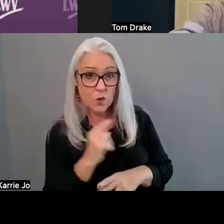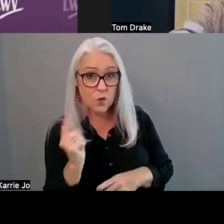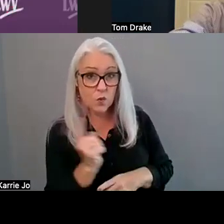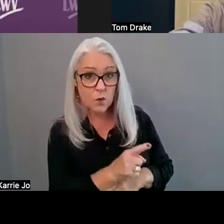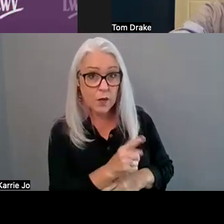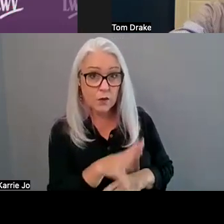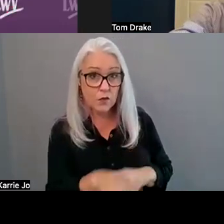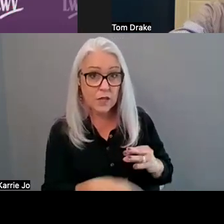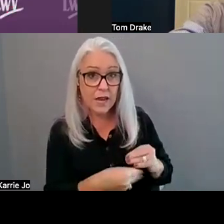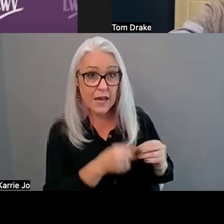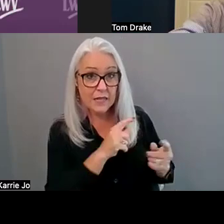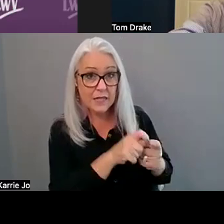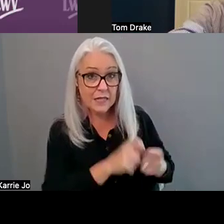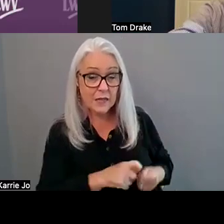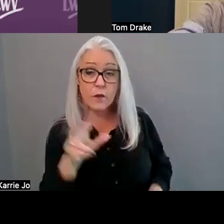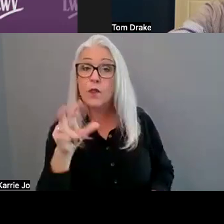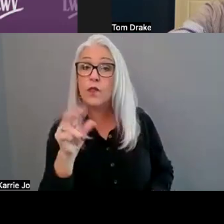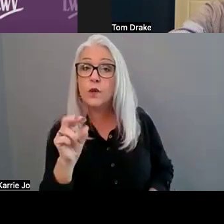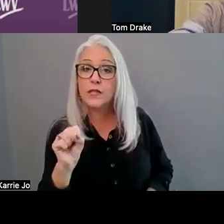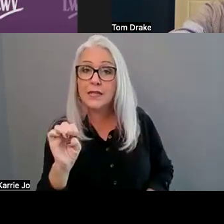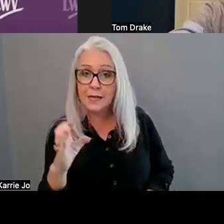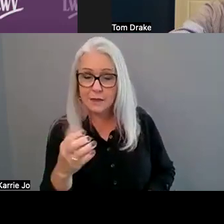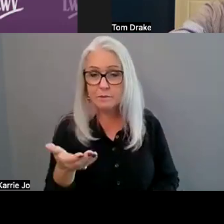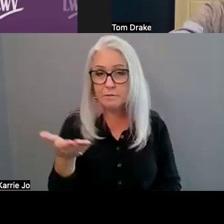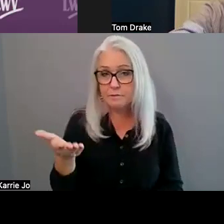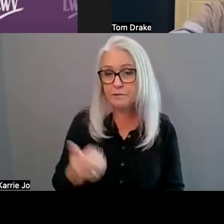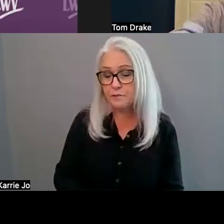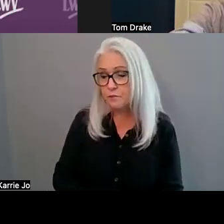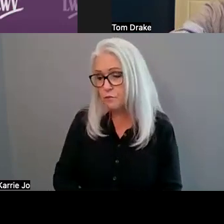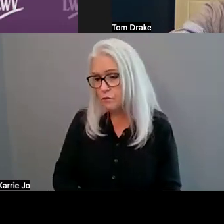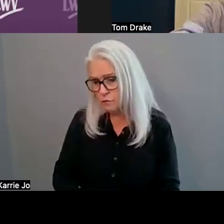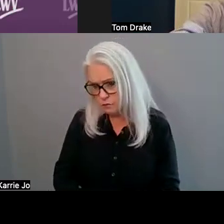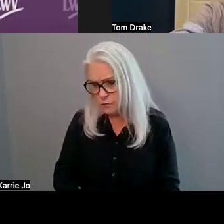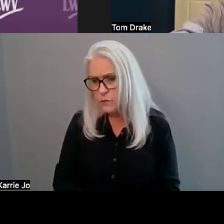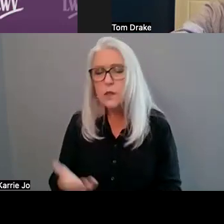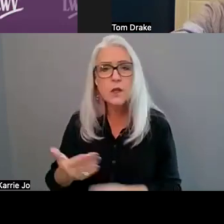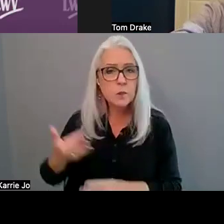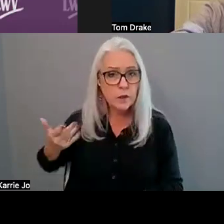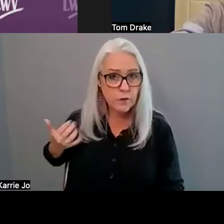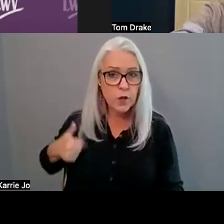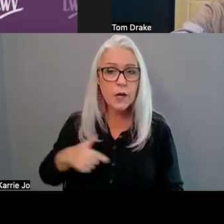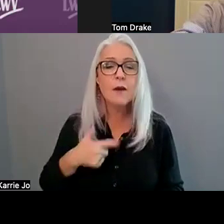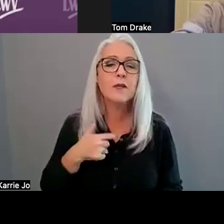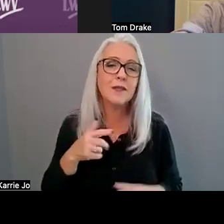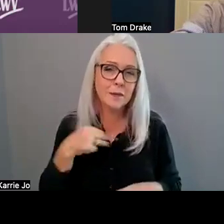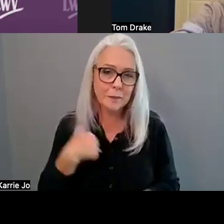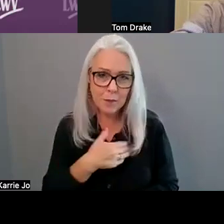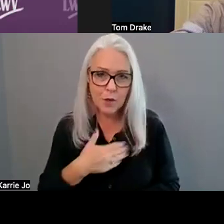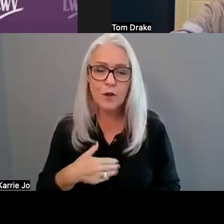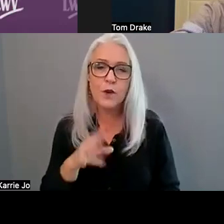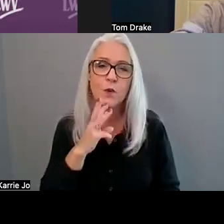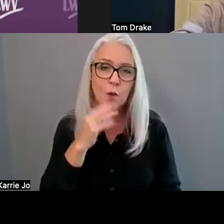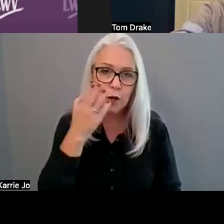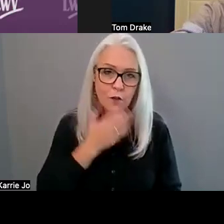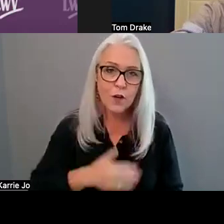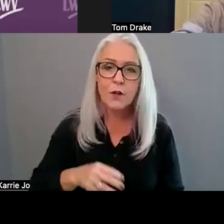here? Absolutely. 30-second rebuttal. Thank you. I was a member of the Waterfront Rezoning Committee, so I just want to say, Tom, that we